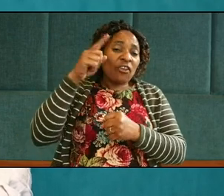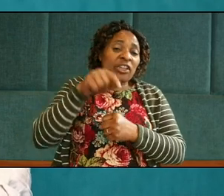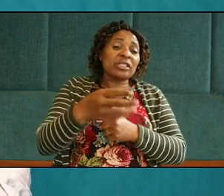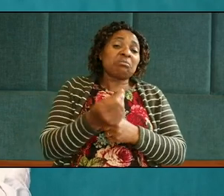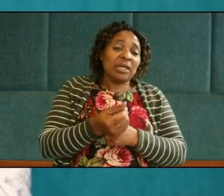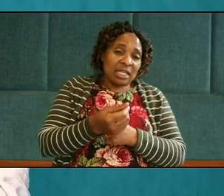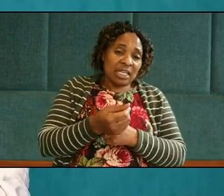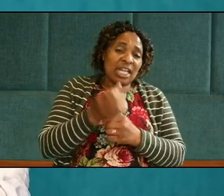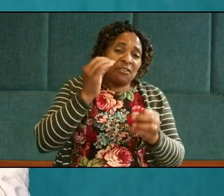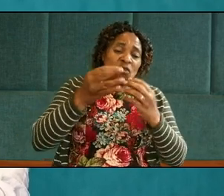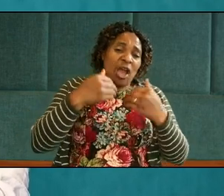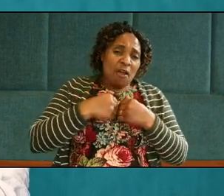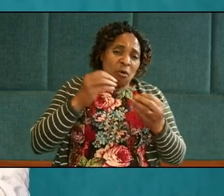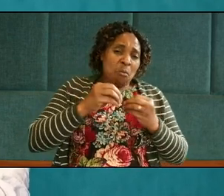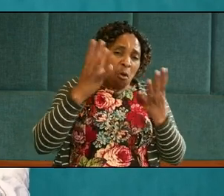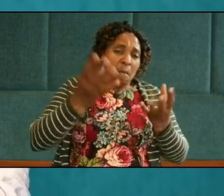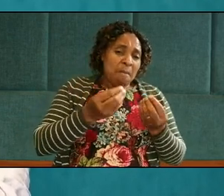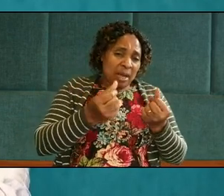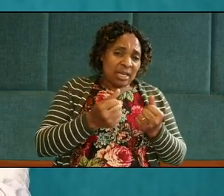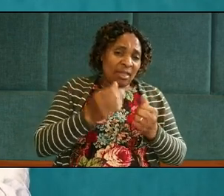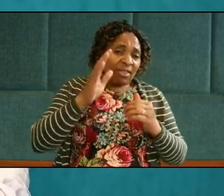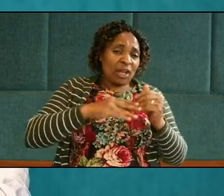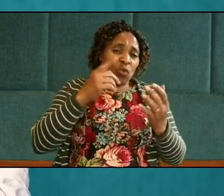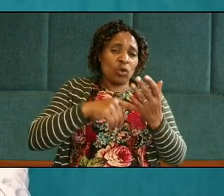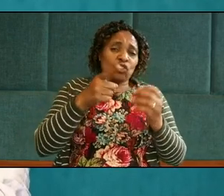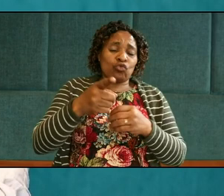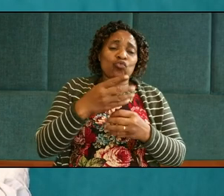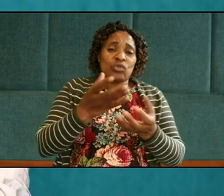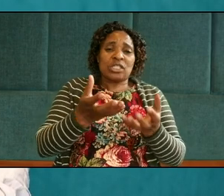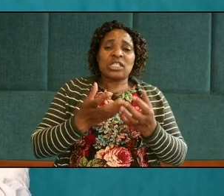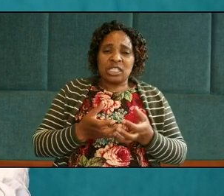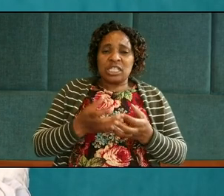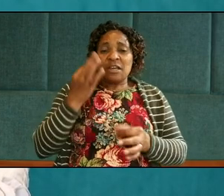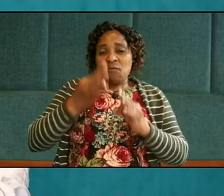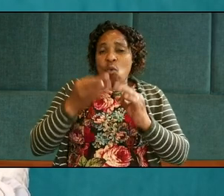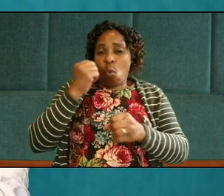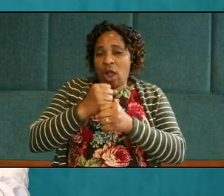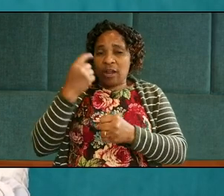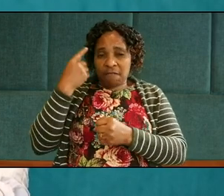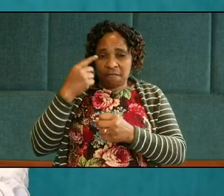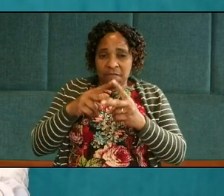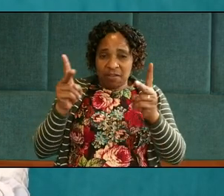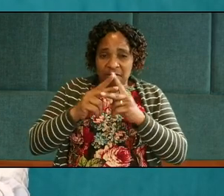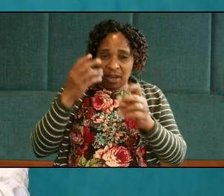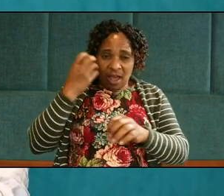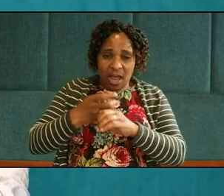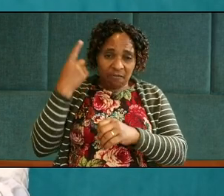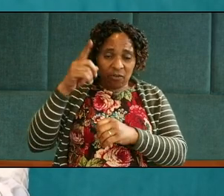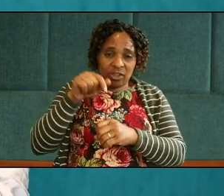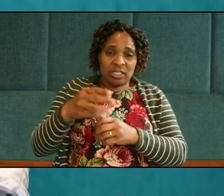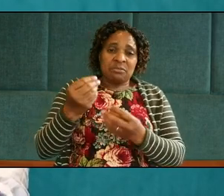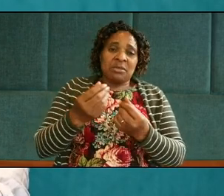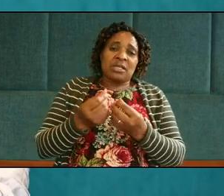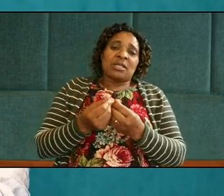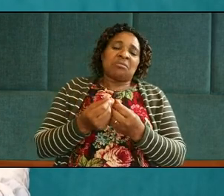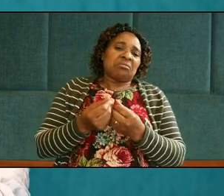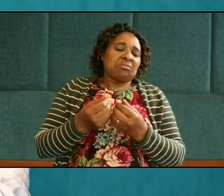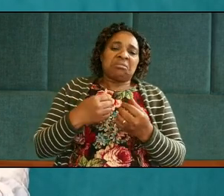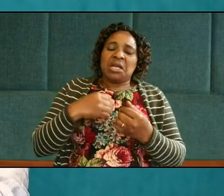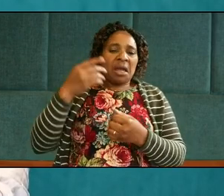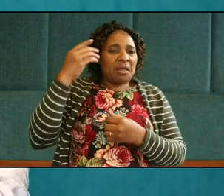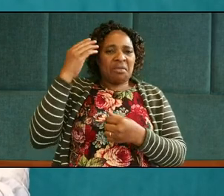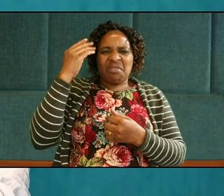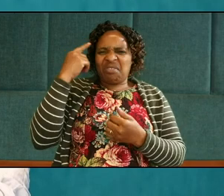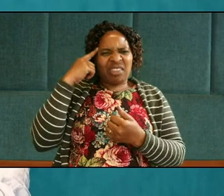you have more money than what you need, means that you worked very hard for that money. So I don't really